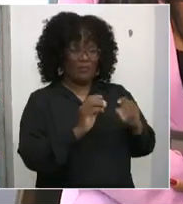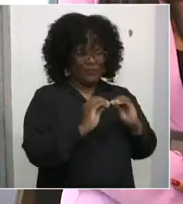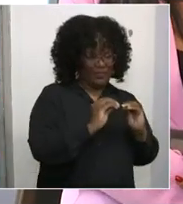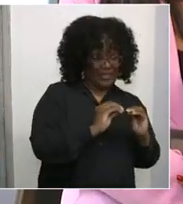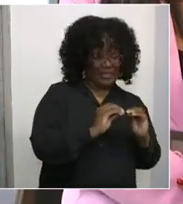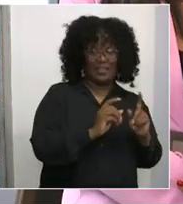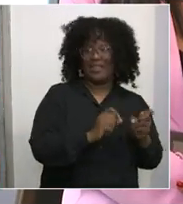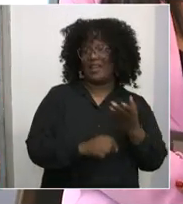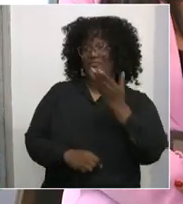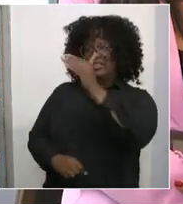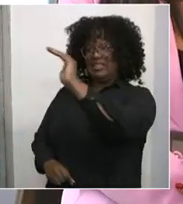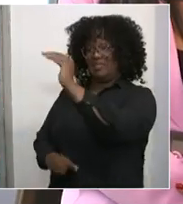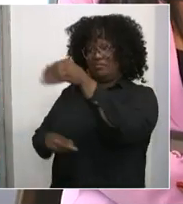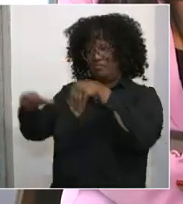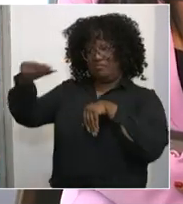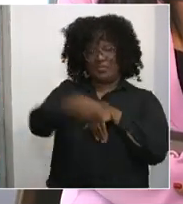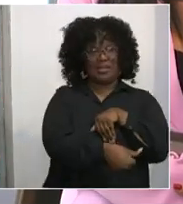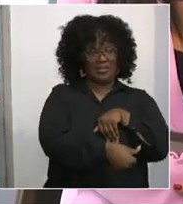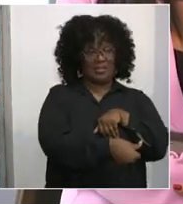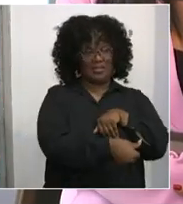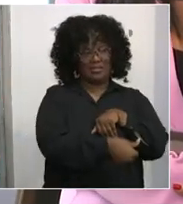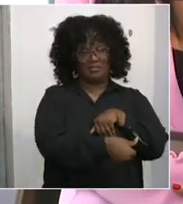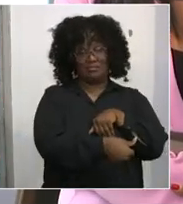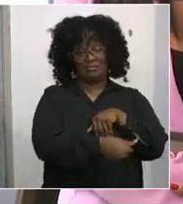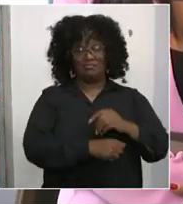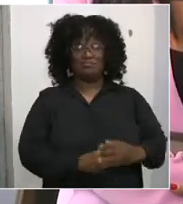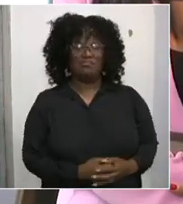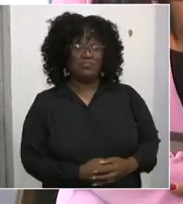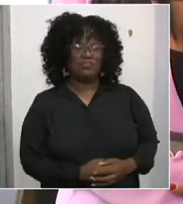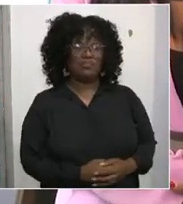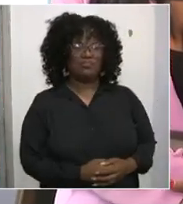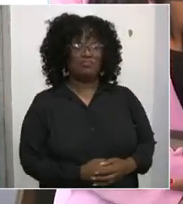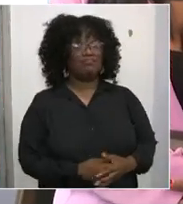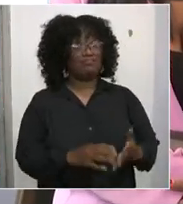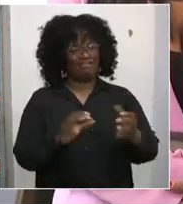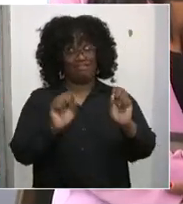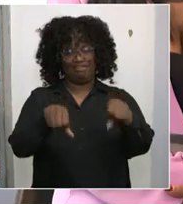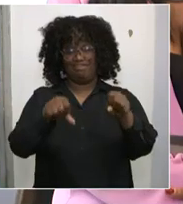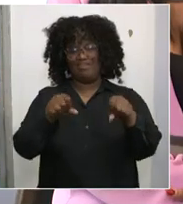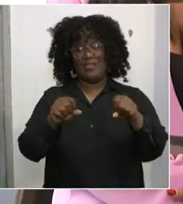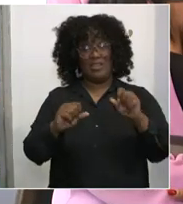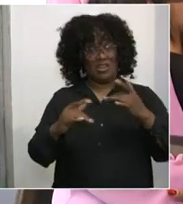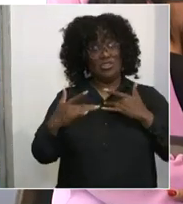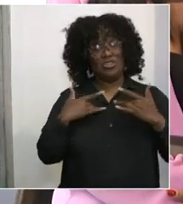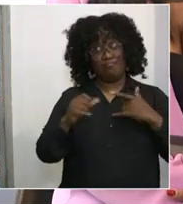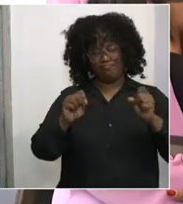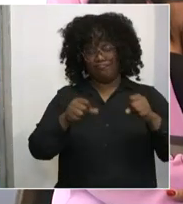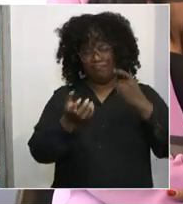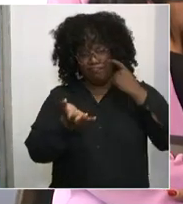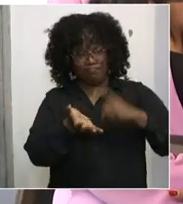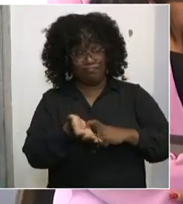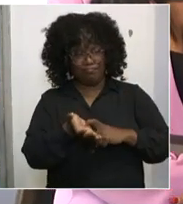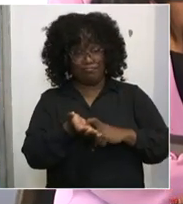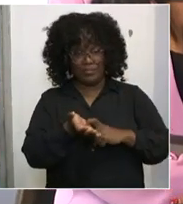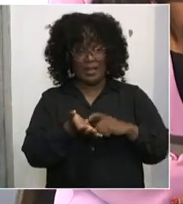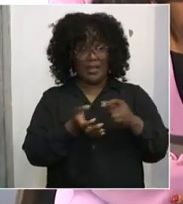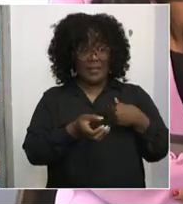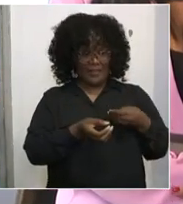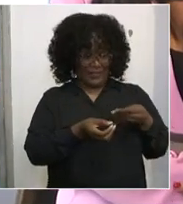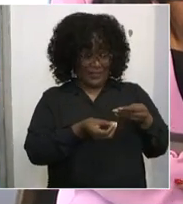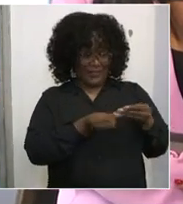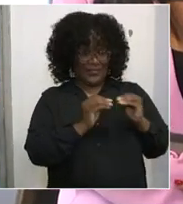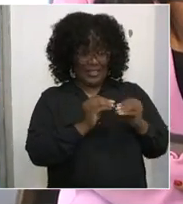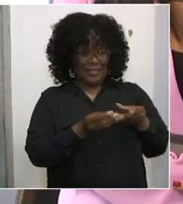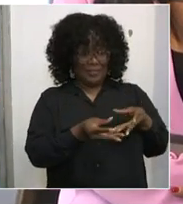So that gives me some concern about fronting costs and waiting for them to get